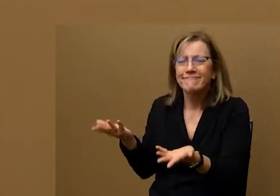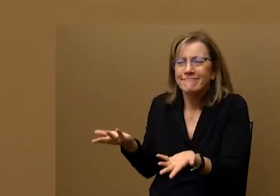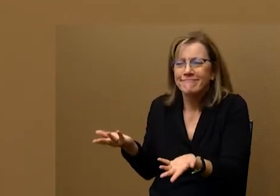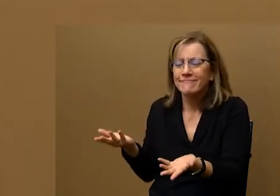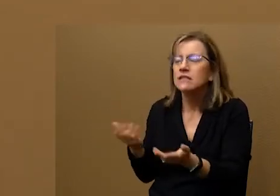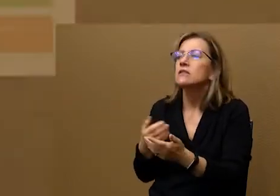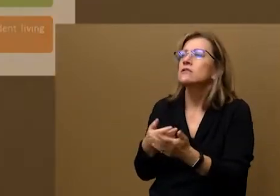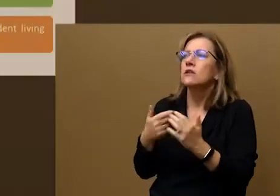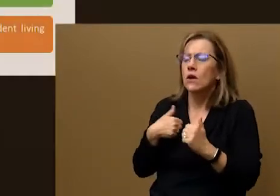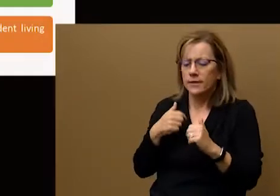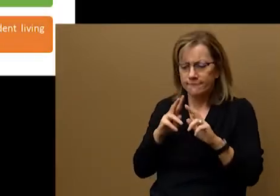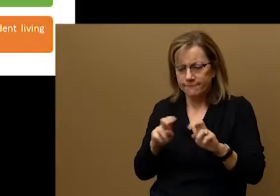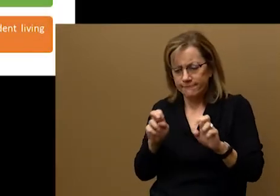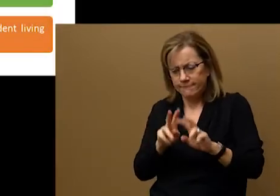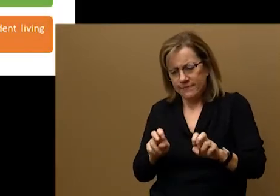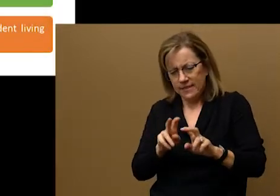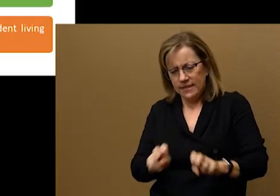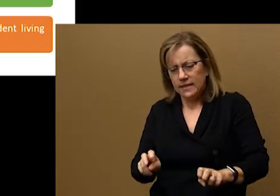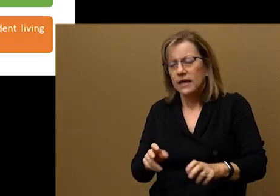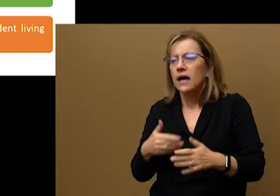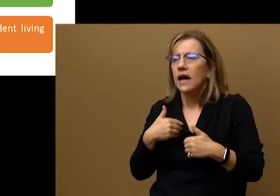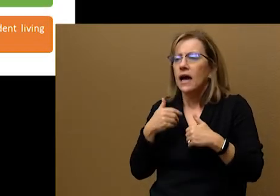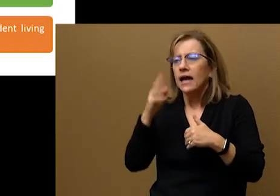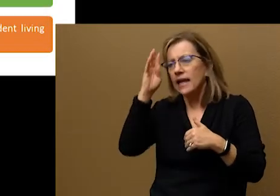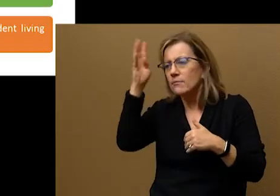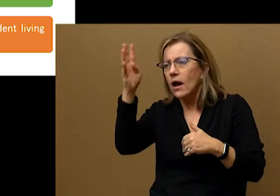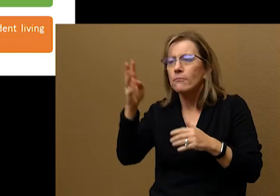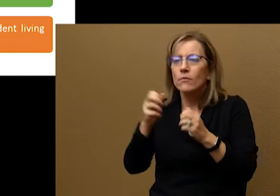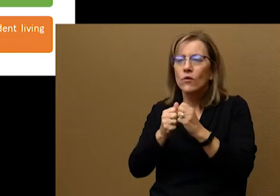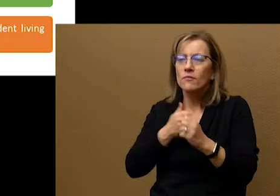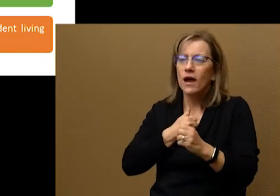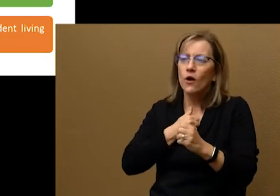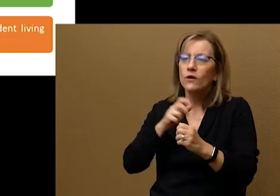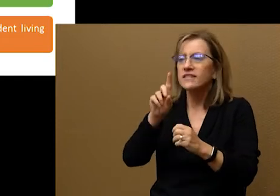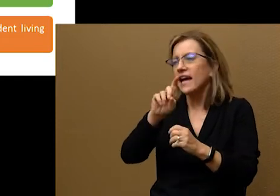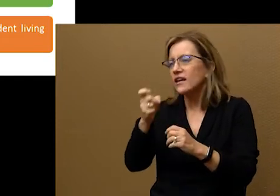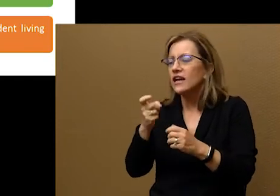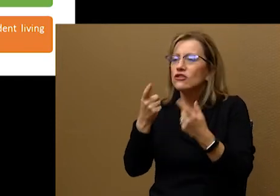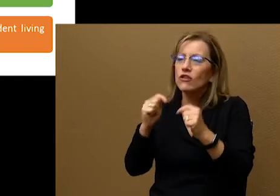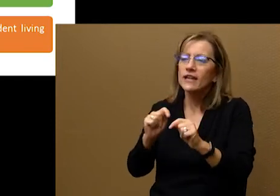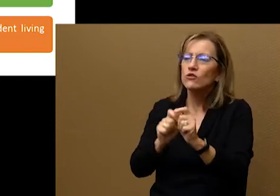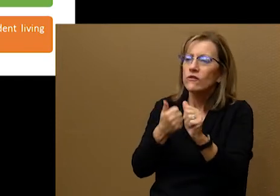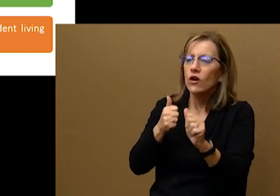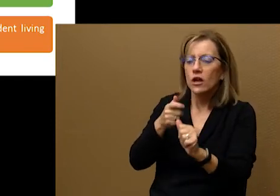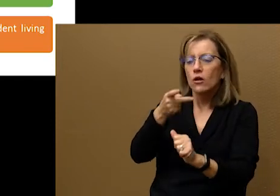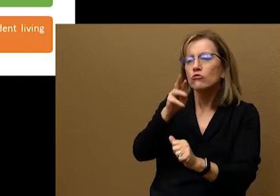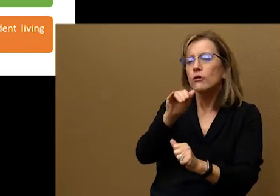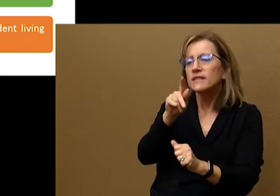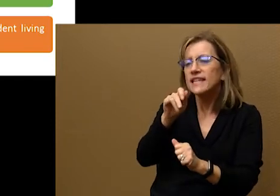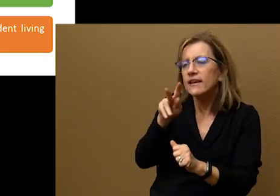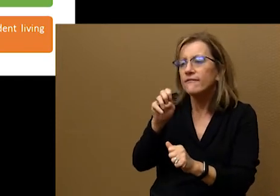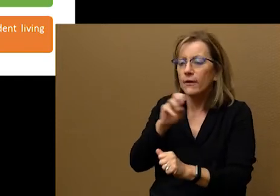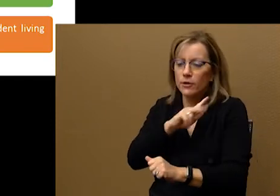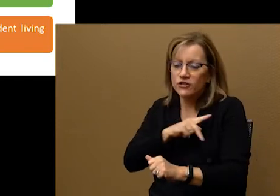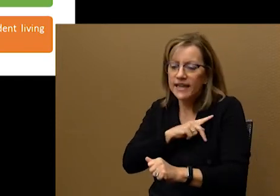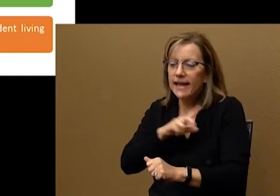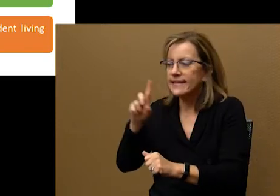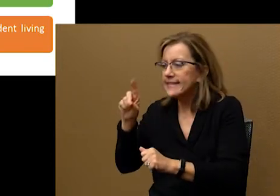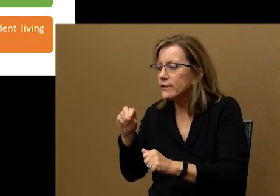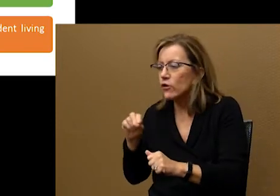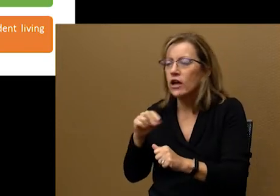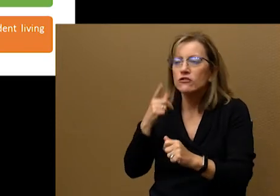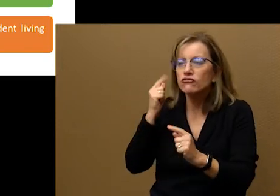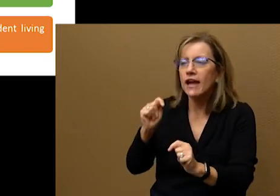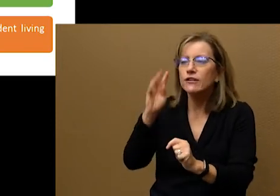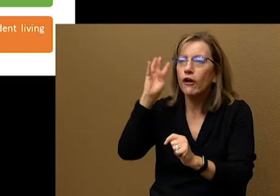at all this and I came up with my own diagnosis, very wordy diagnosis. I was trying to avoid primitive personality disorder. I was trying to come